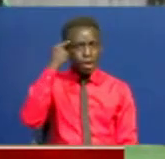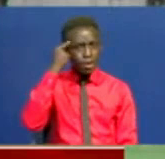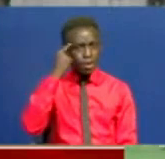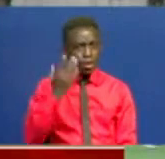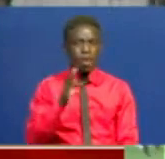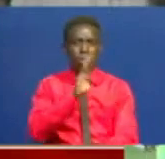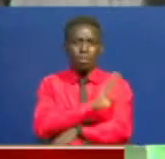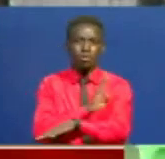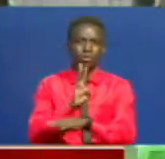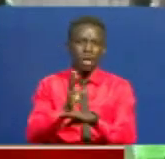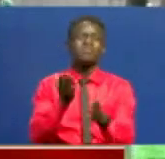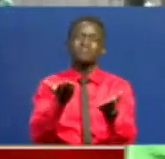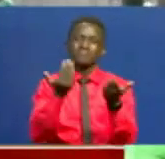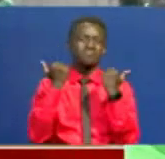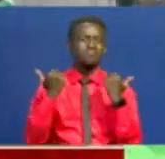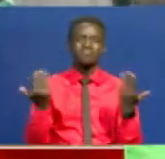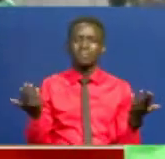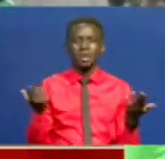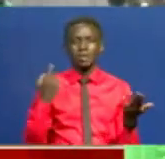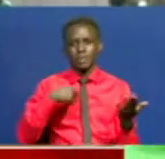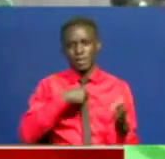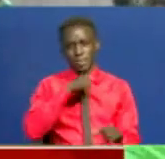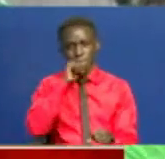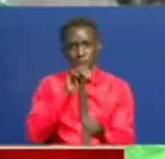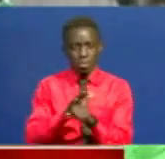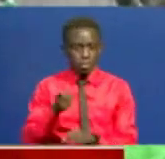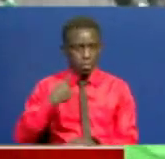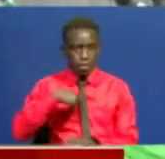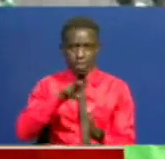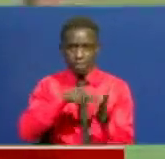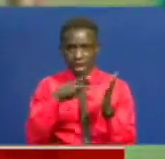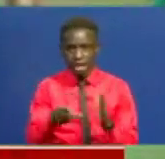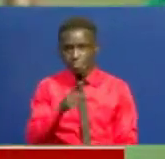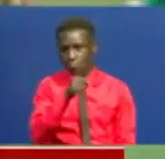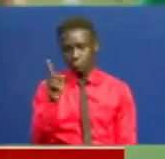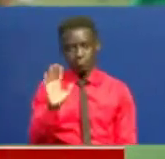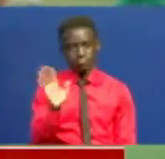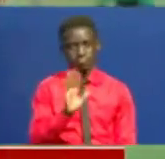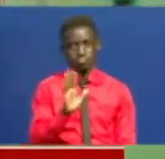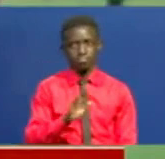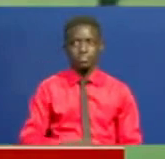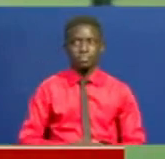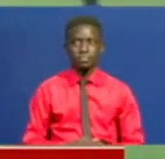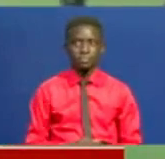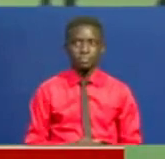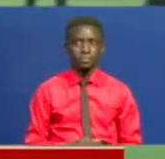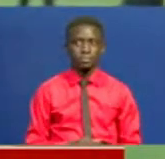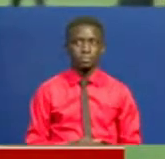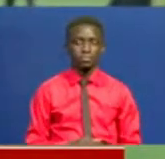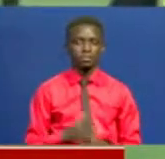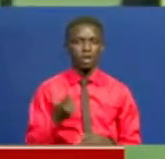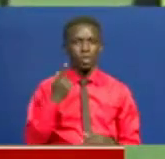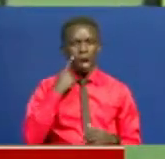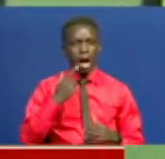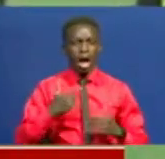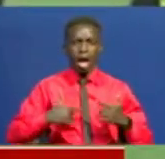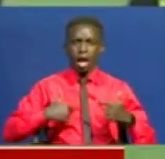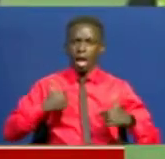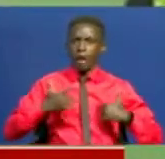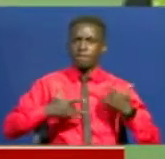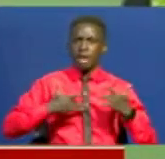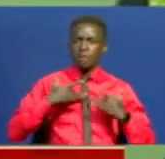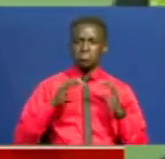wakuja venye watakam, lakini sisi pia tunawa promise tutawaangusha, tuta give out our best. Mood iko vizuri tangu ile win ya